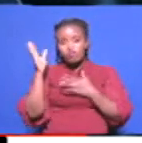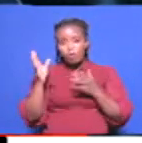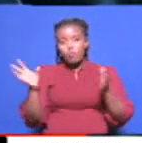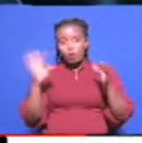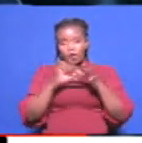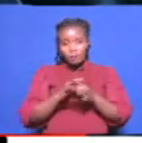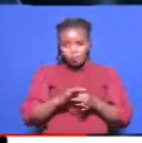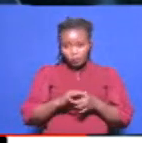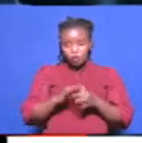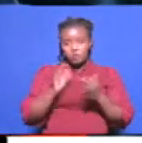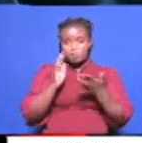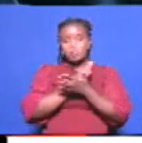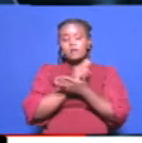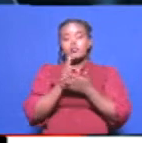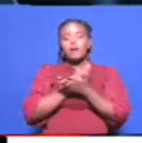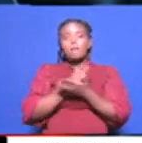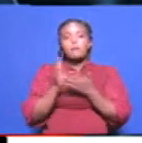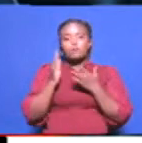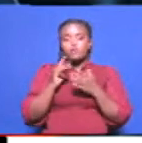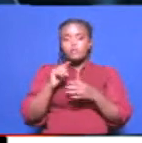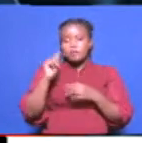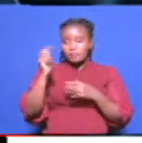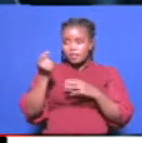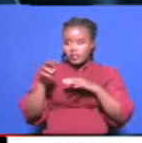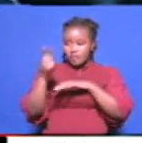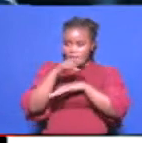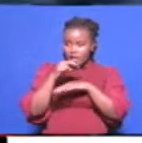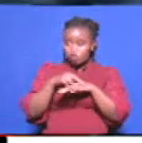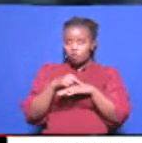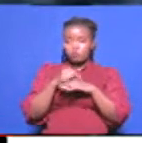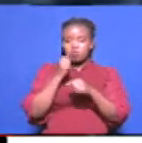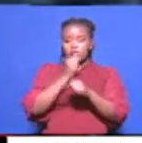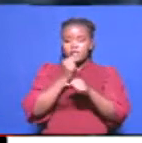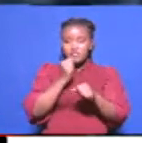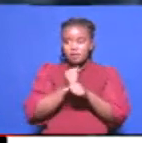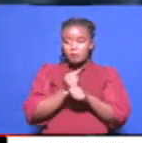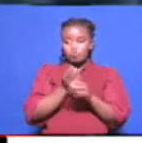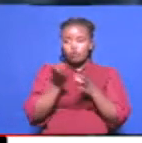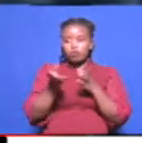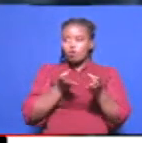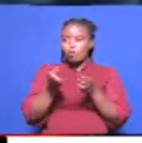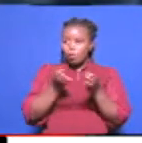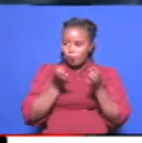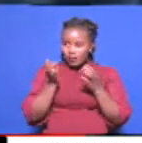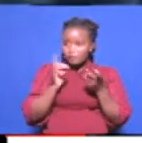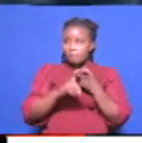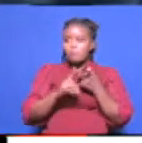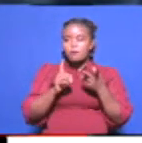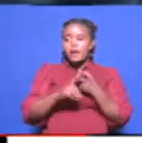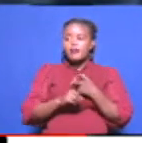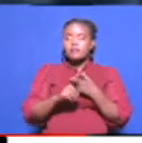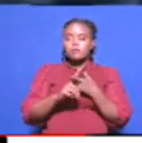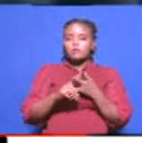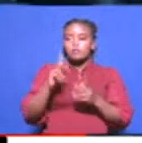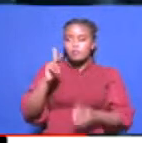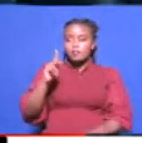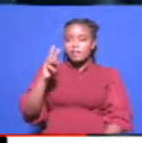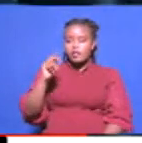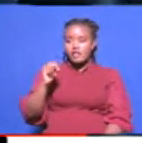between the Kenya National Chamber of Commerce in Mombasa and the Consul General of